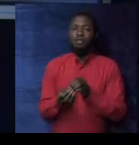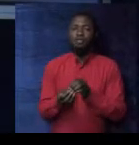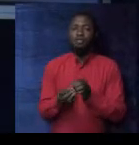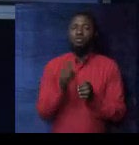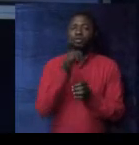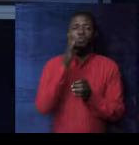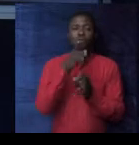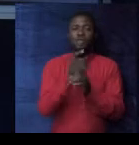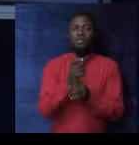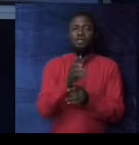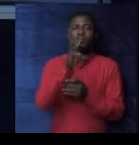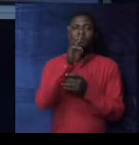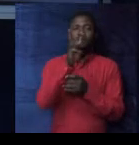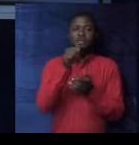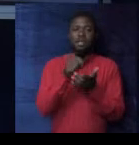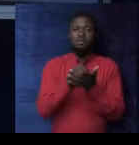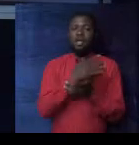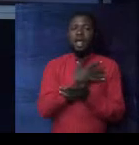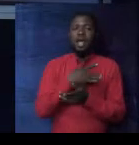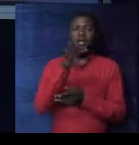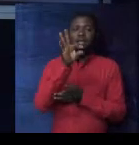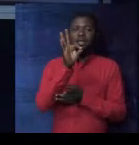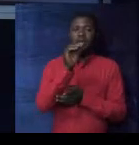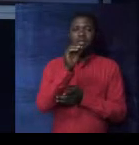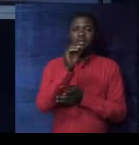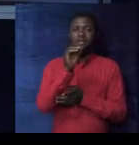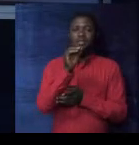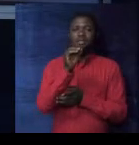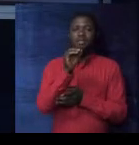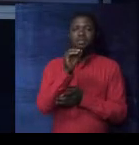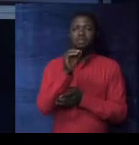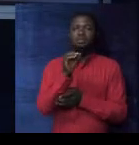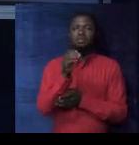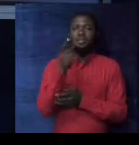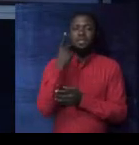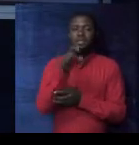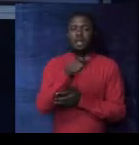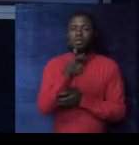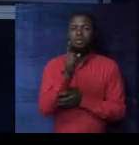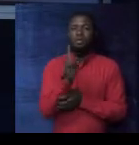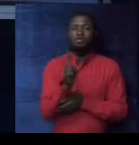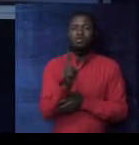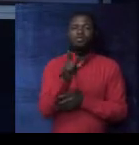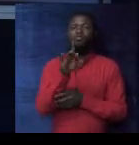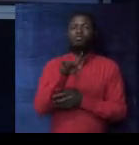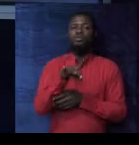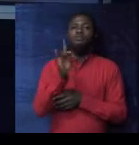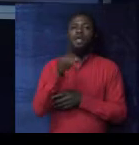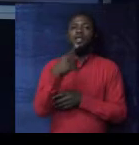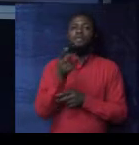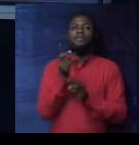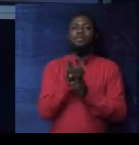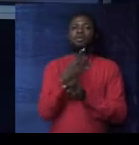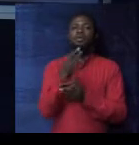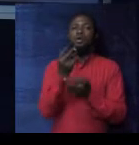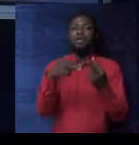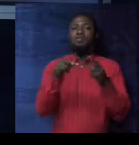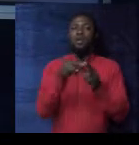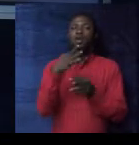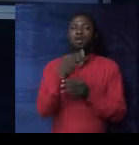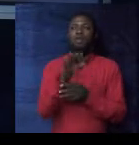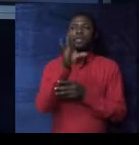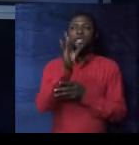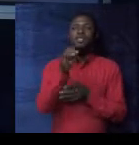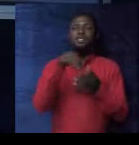your pardon, and you'll get 6,090. Let's take a look at another one. You have to find the product of the value